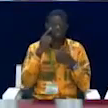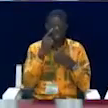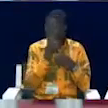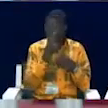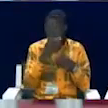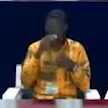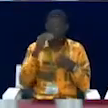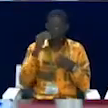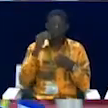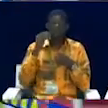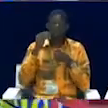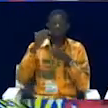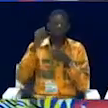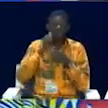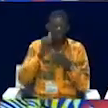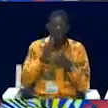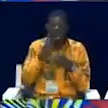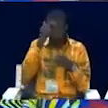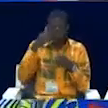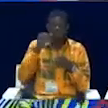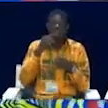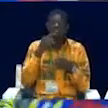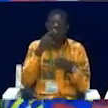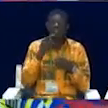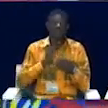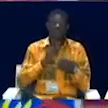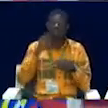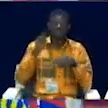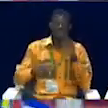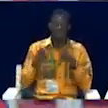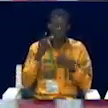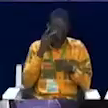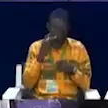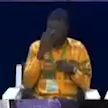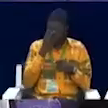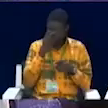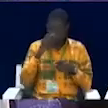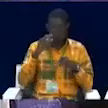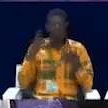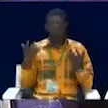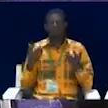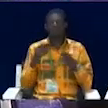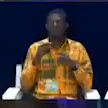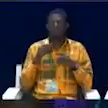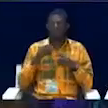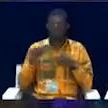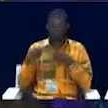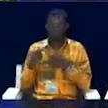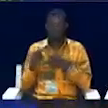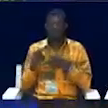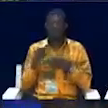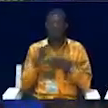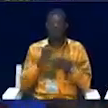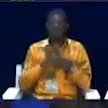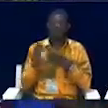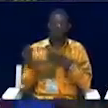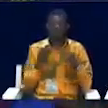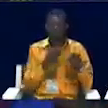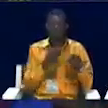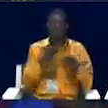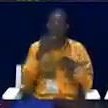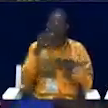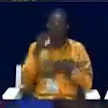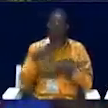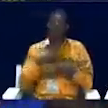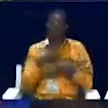won ni pe ko riran mo won ba ni awon gbagbo mo ni ko je ka lo si ile won o wa mu handkerchief ti awon baba